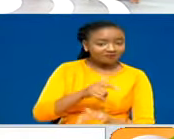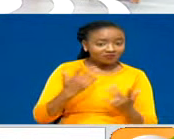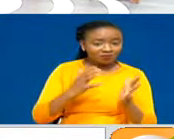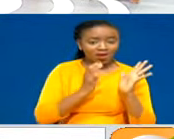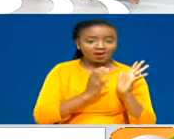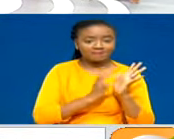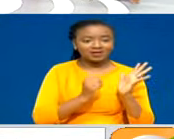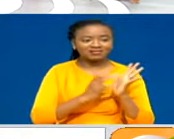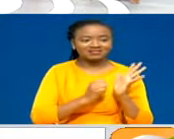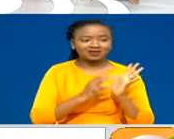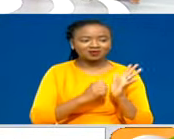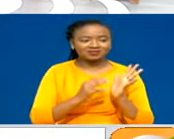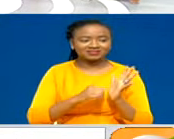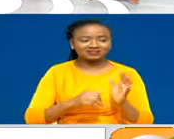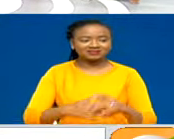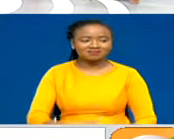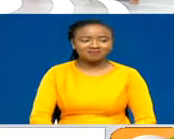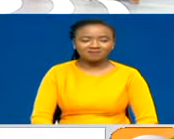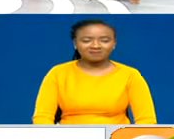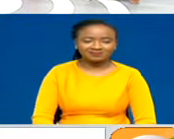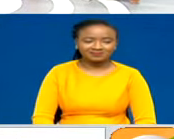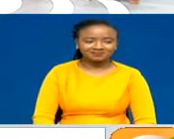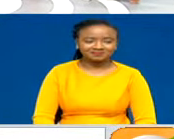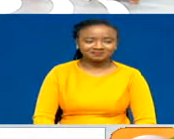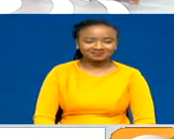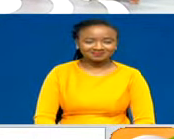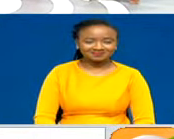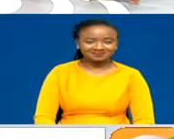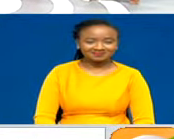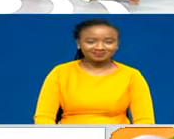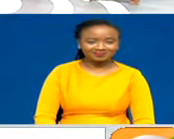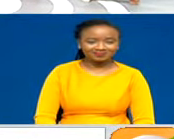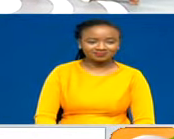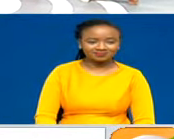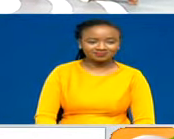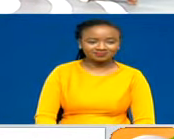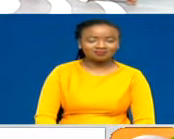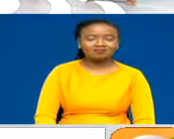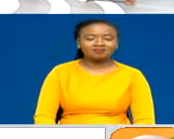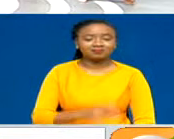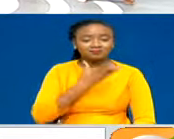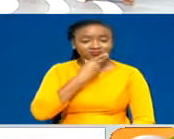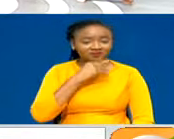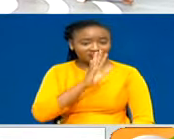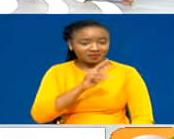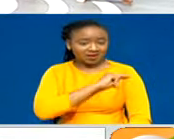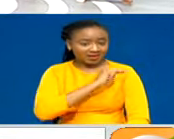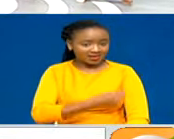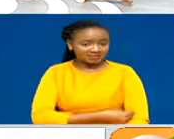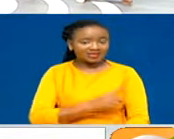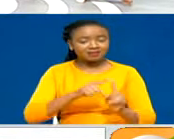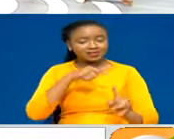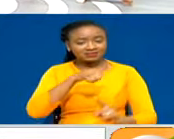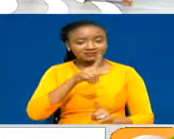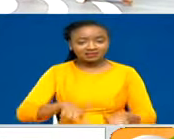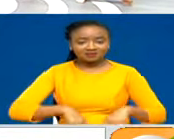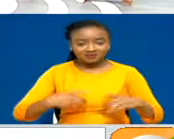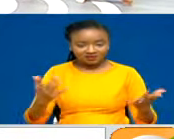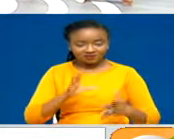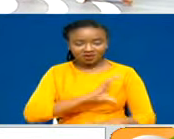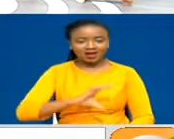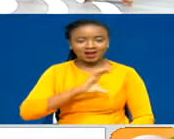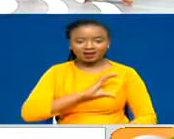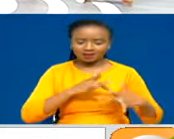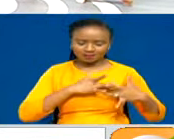that is? Somewhere in Machakos. Machakos. Yeah, okay. His father's Nigerian. He lives in Canada, but his